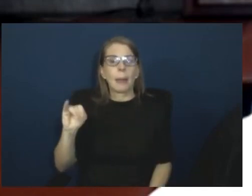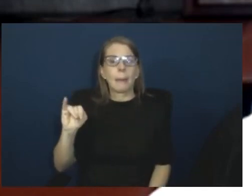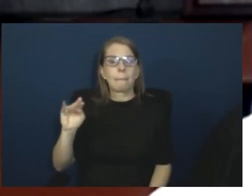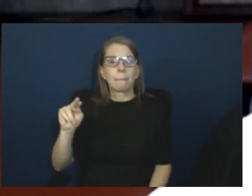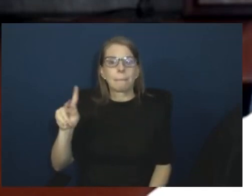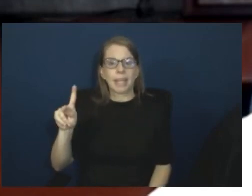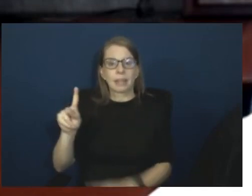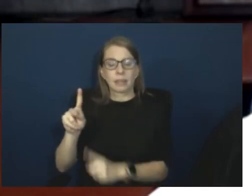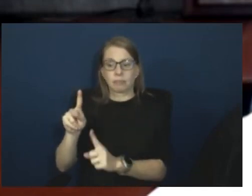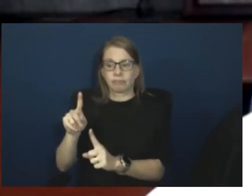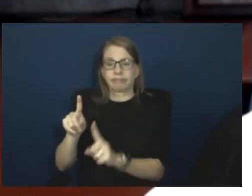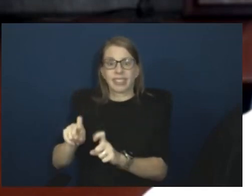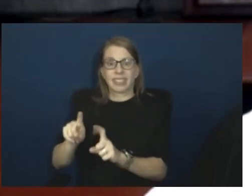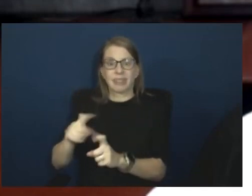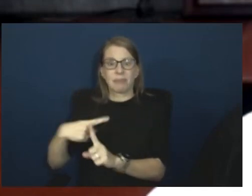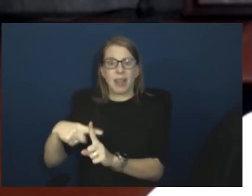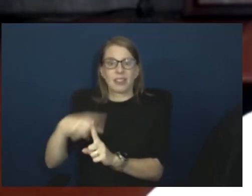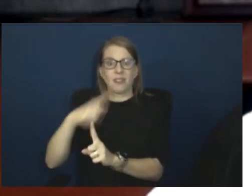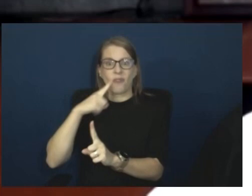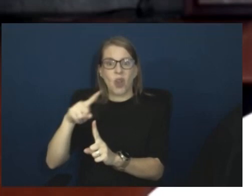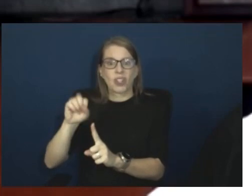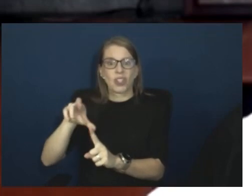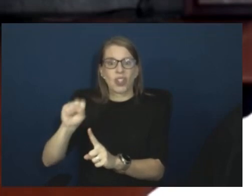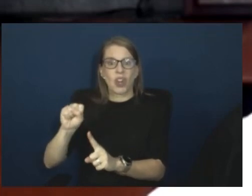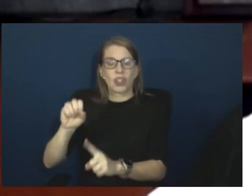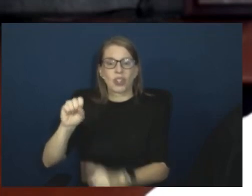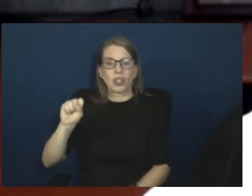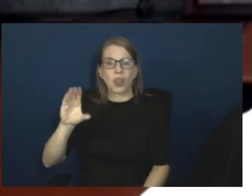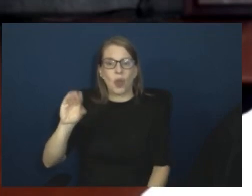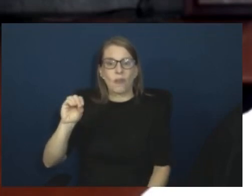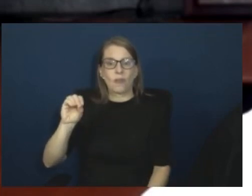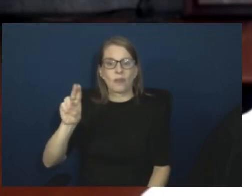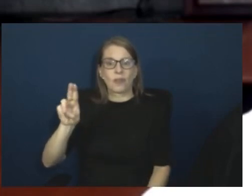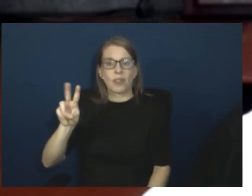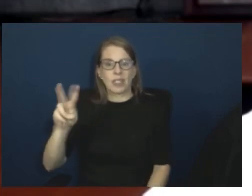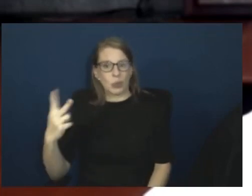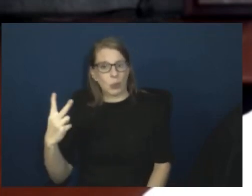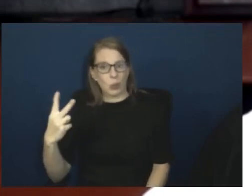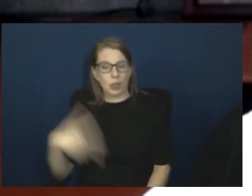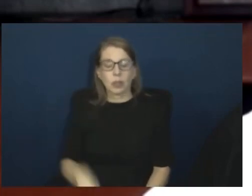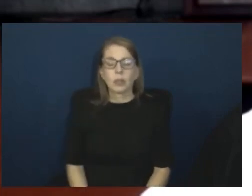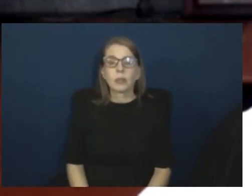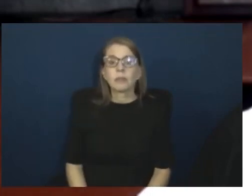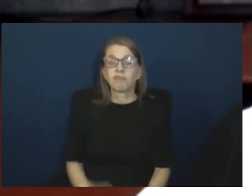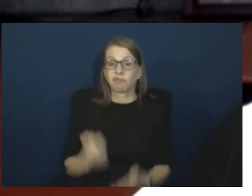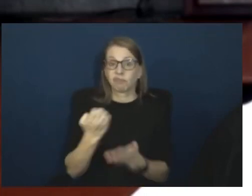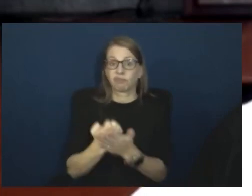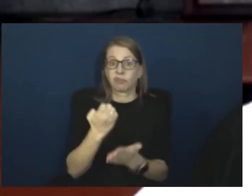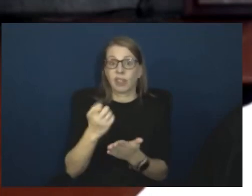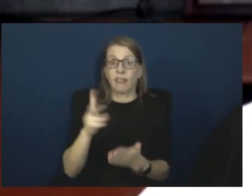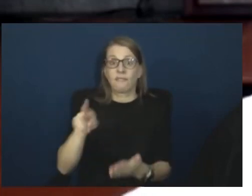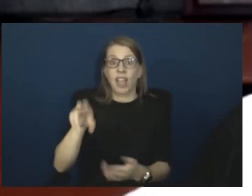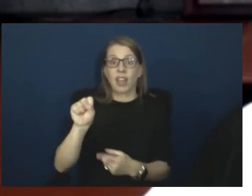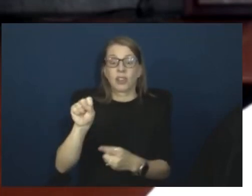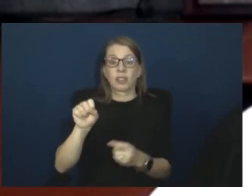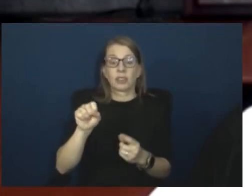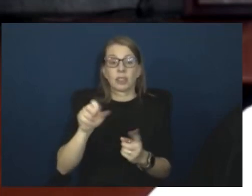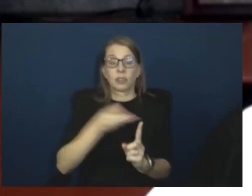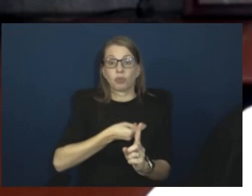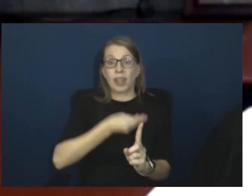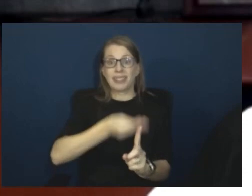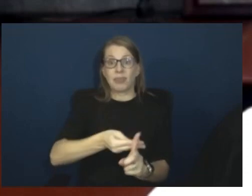positive for SARS-CoV-2. So there is now evidence that the virus, which transmitted